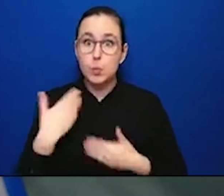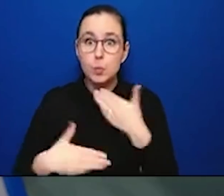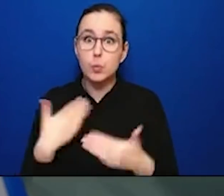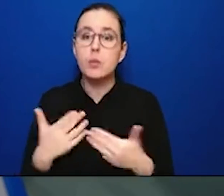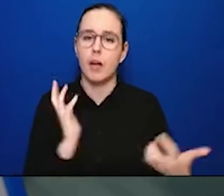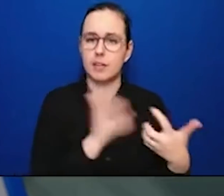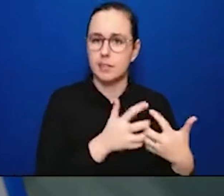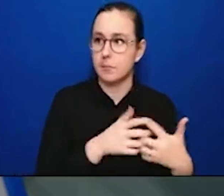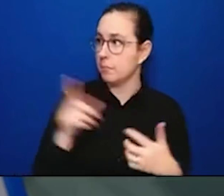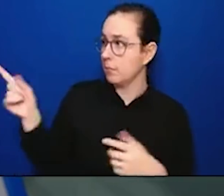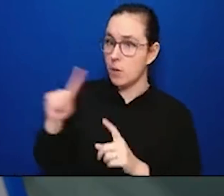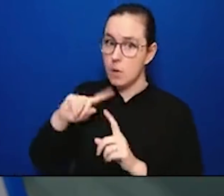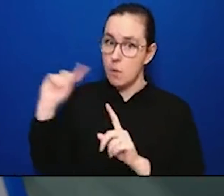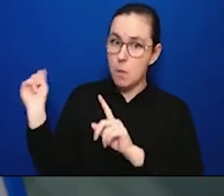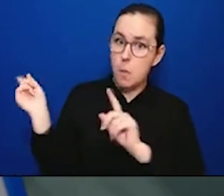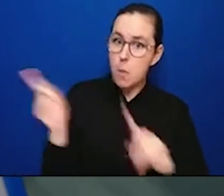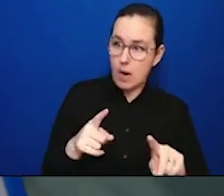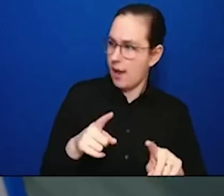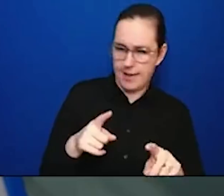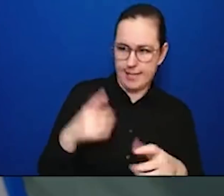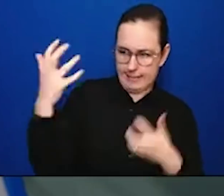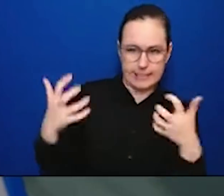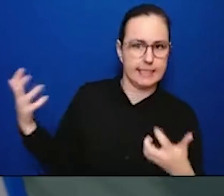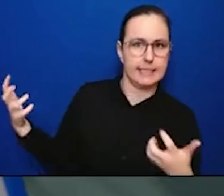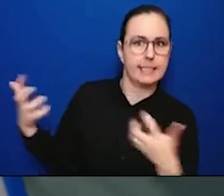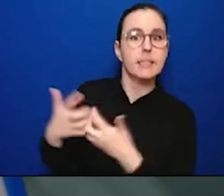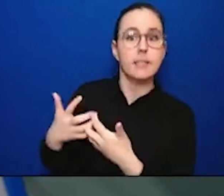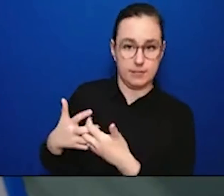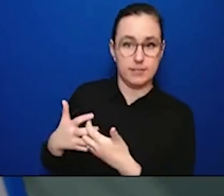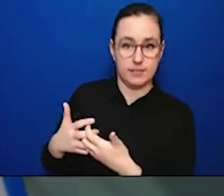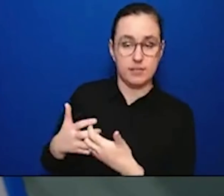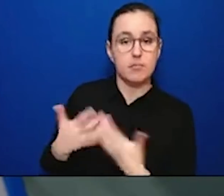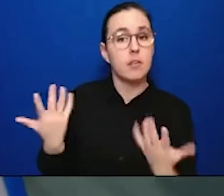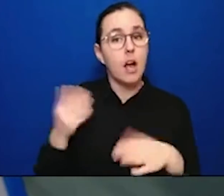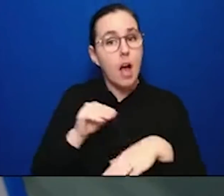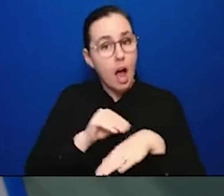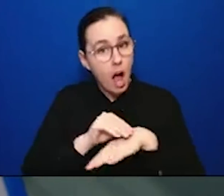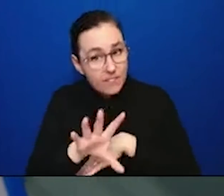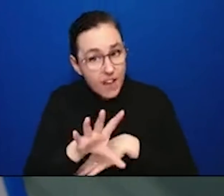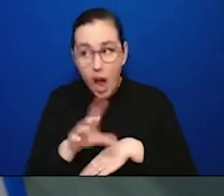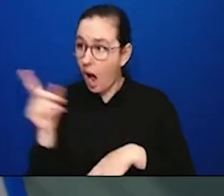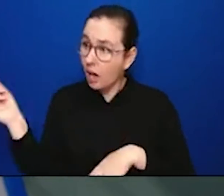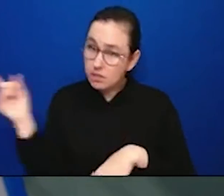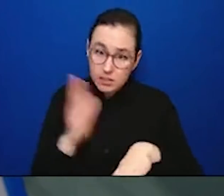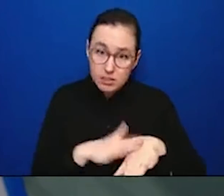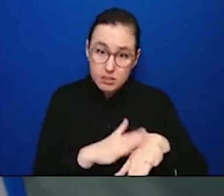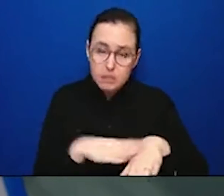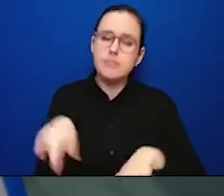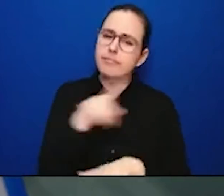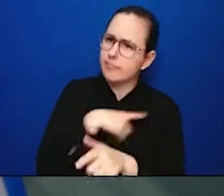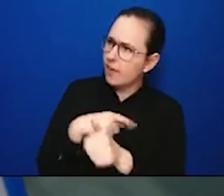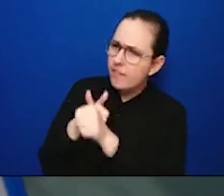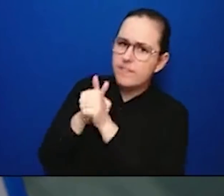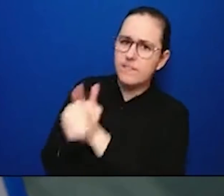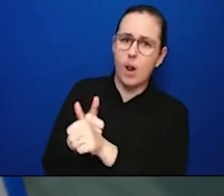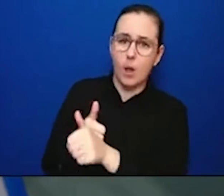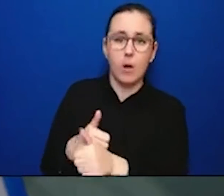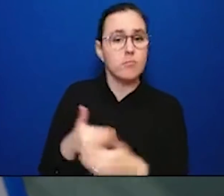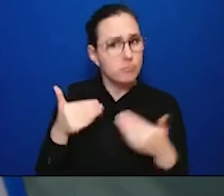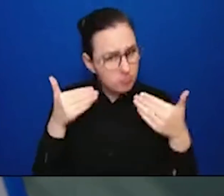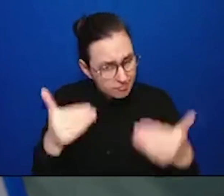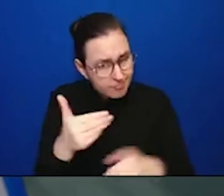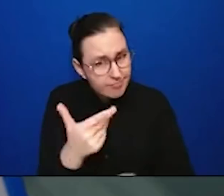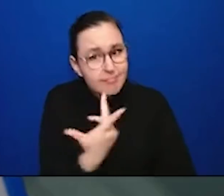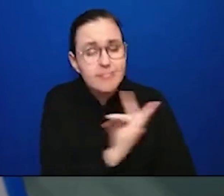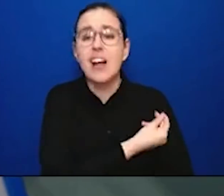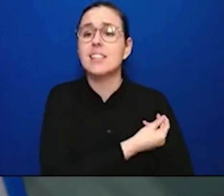guidance offered, arranging to get our vaccines and boosters, and applying our COVID sense and skills to all our interactions and